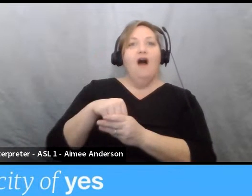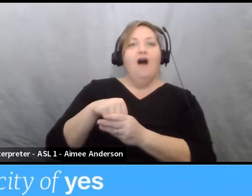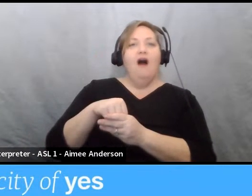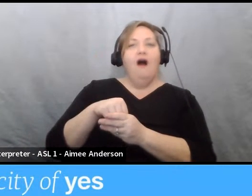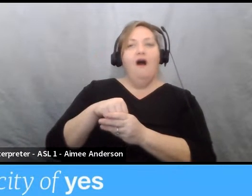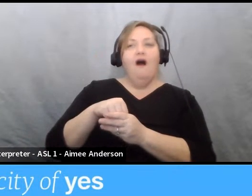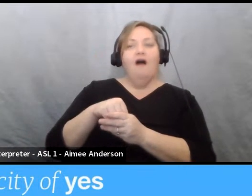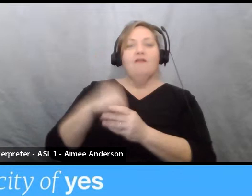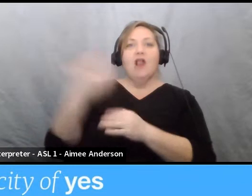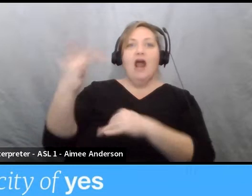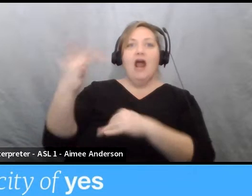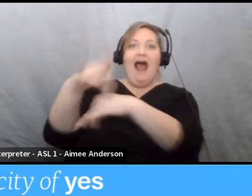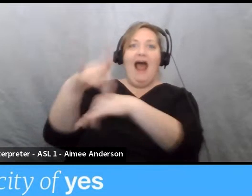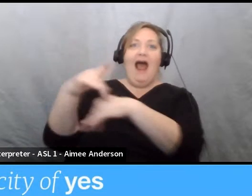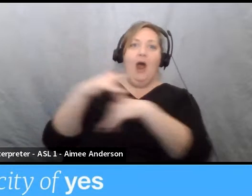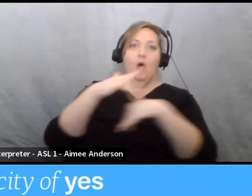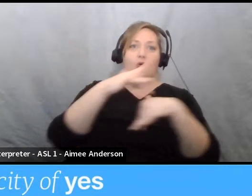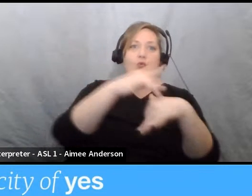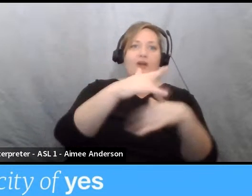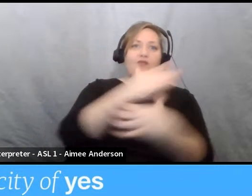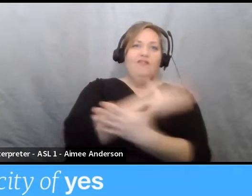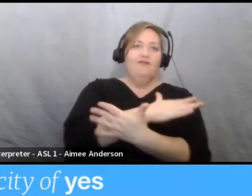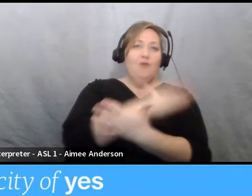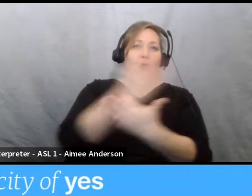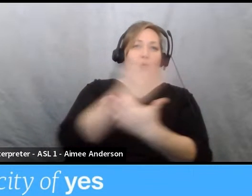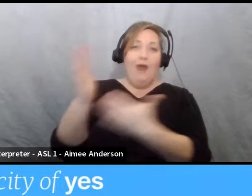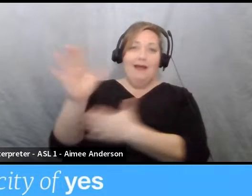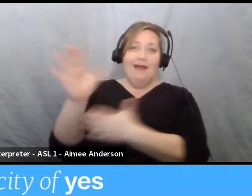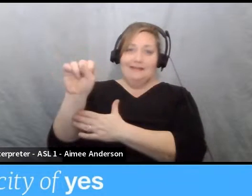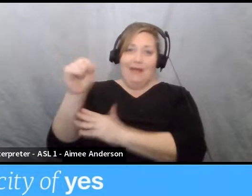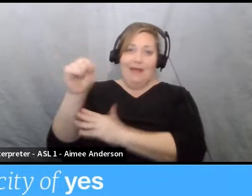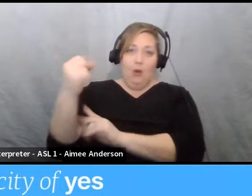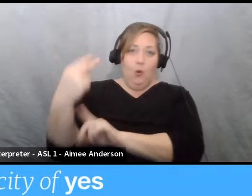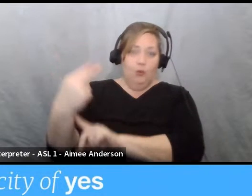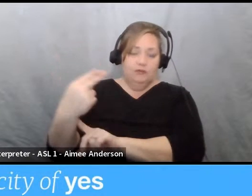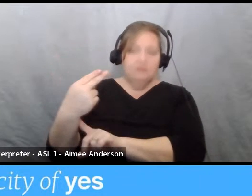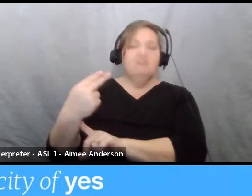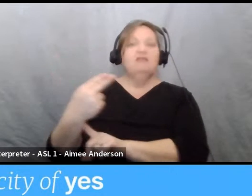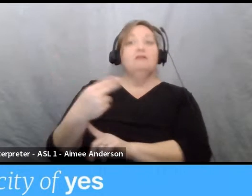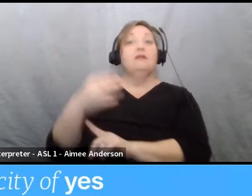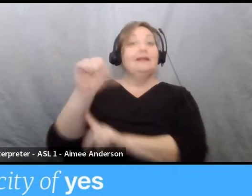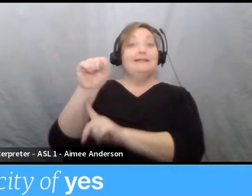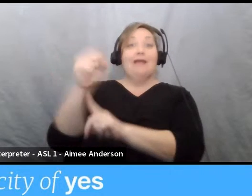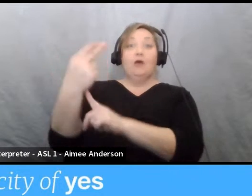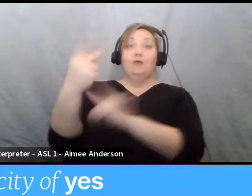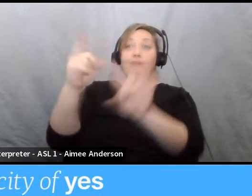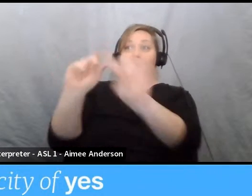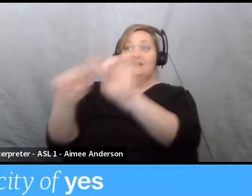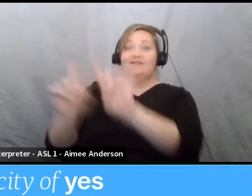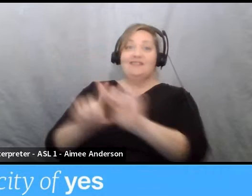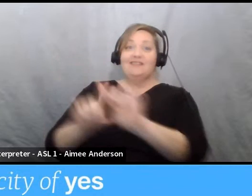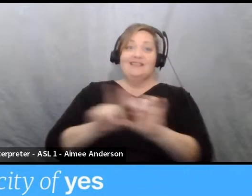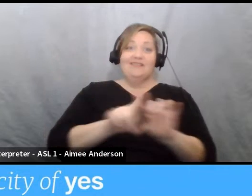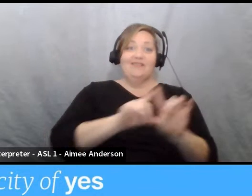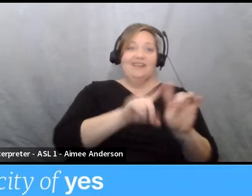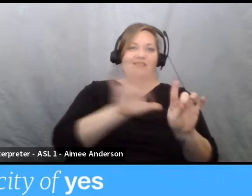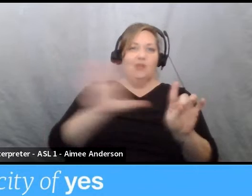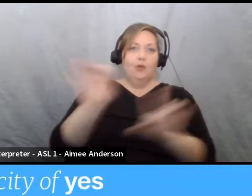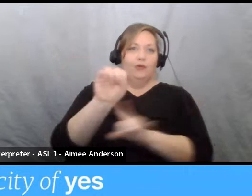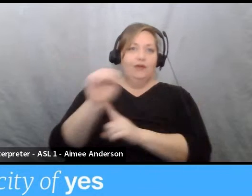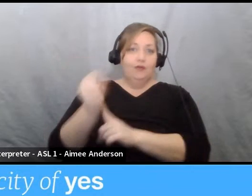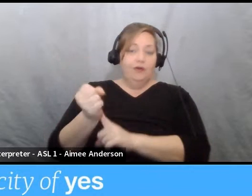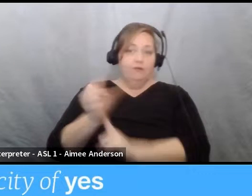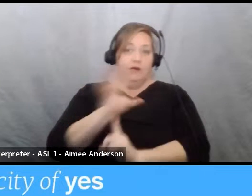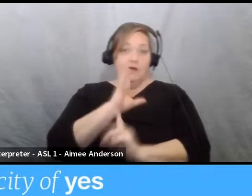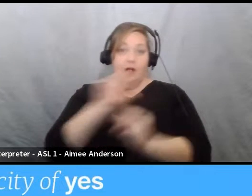extensive outreach with the full range of stakeholders. The stakeholders may be different in those instances. When you're talking